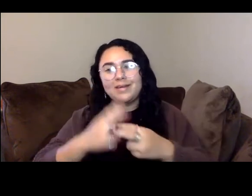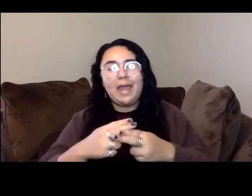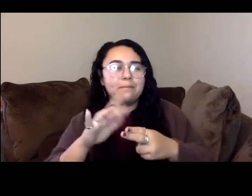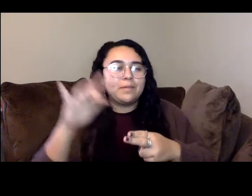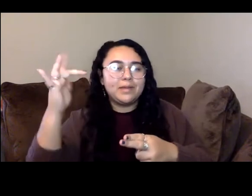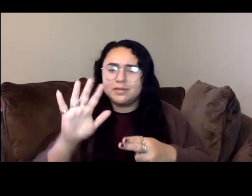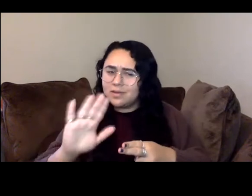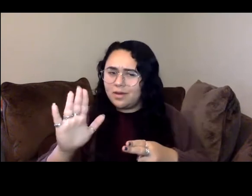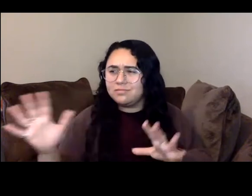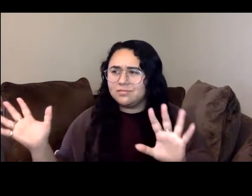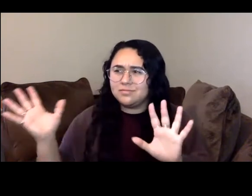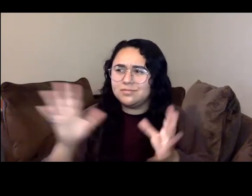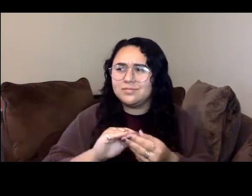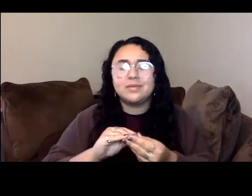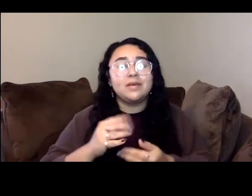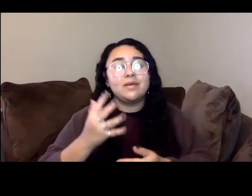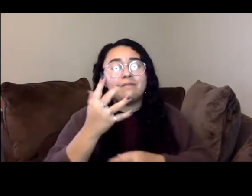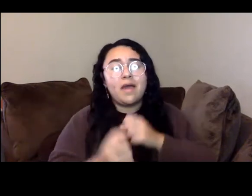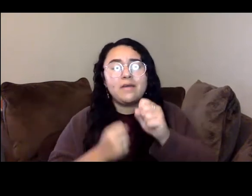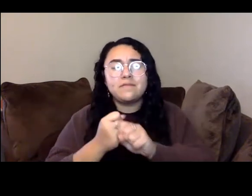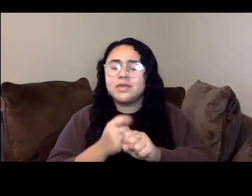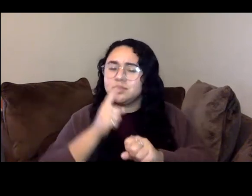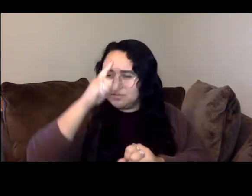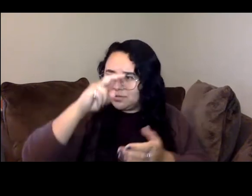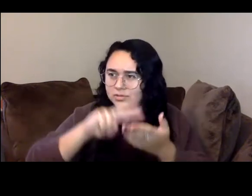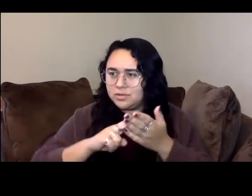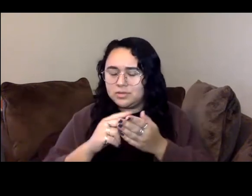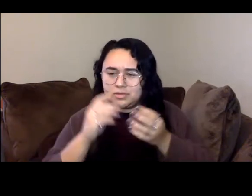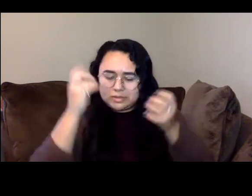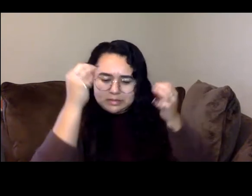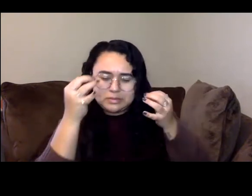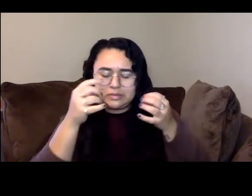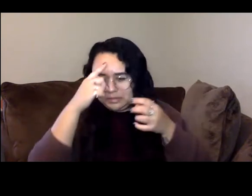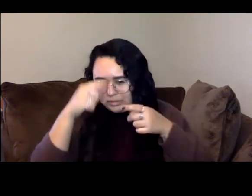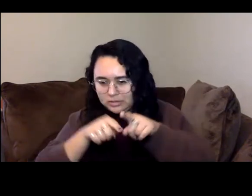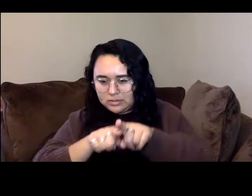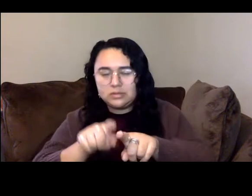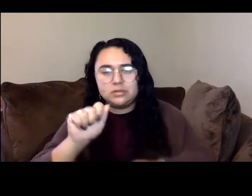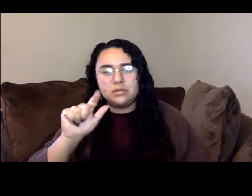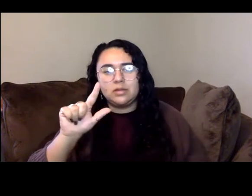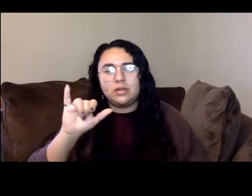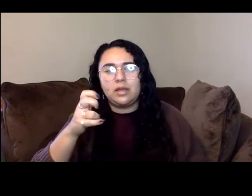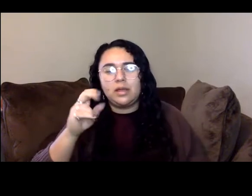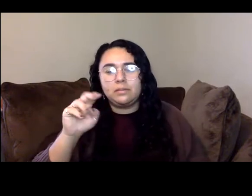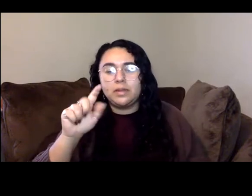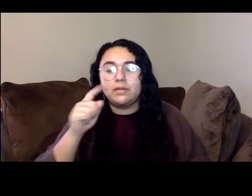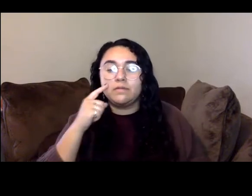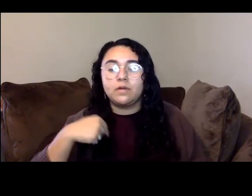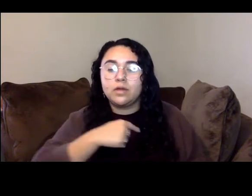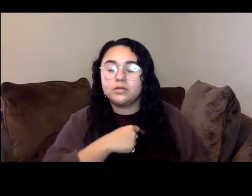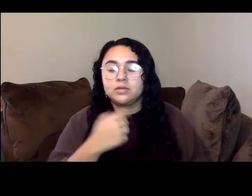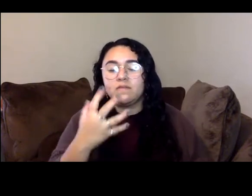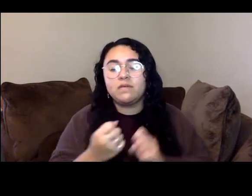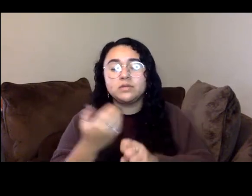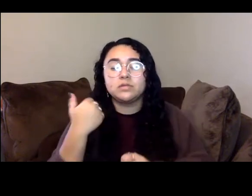years of really intentional reflection and alignment for us. So about 5 years ago, we recognized that we could be